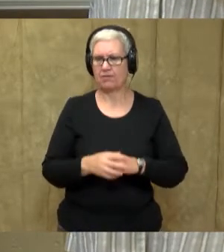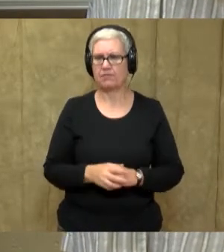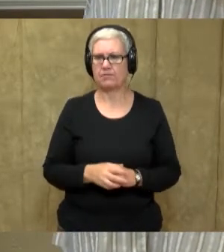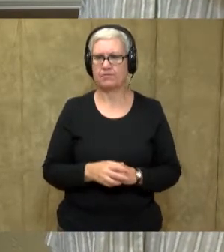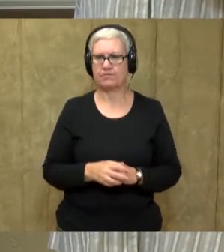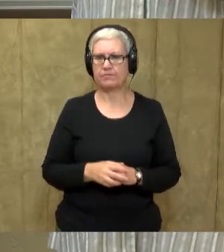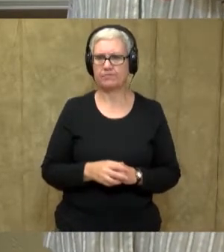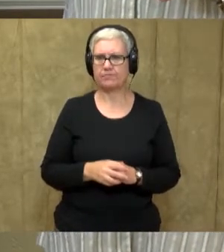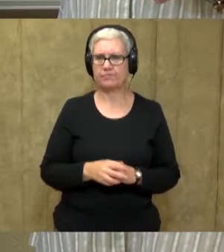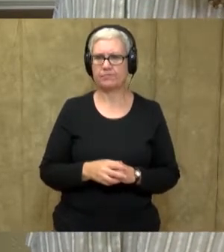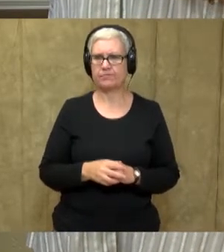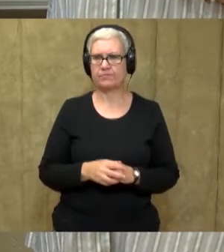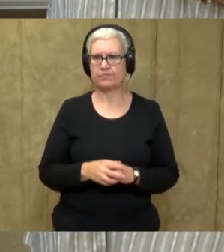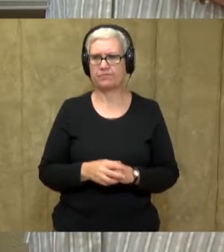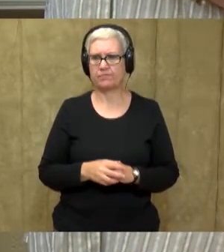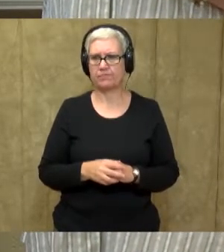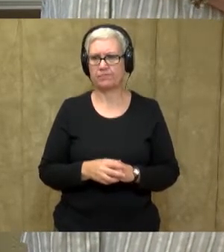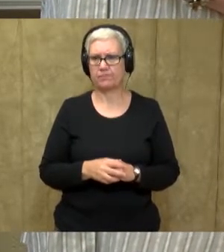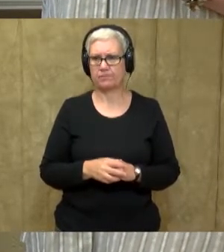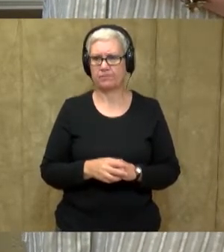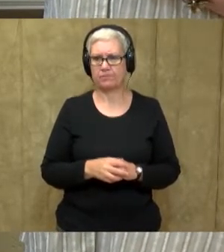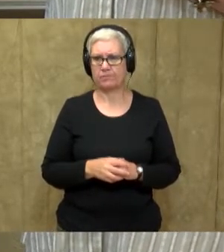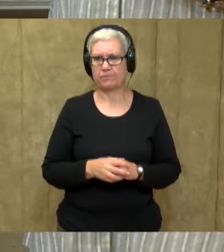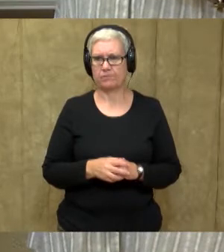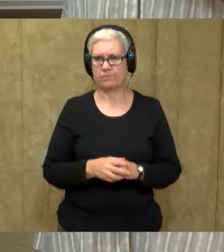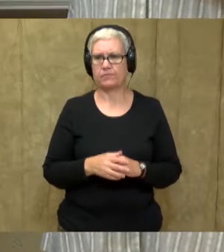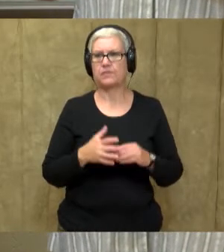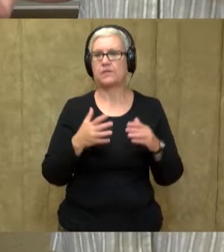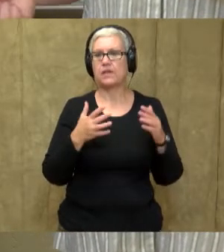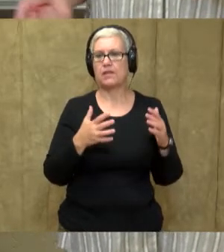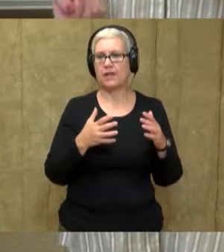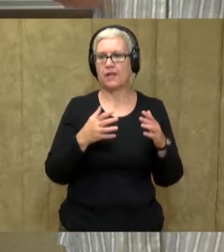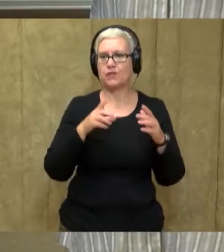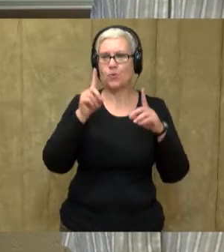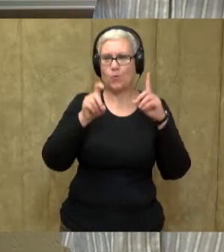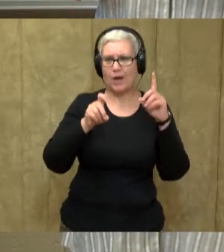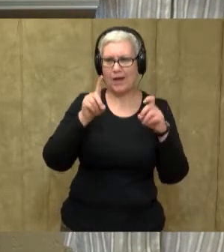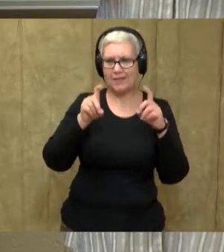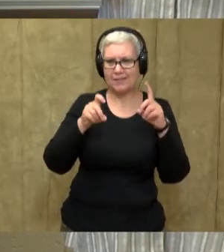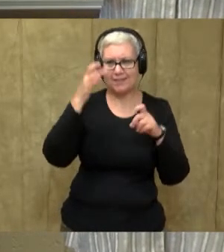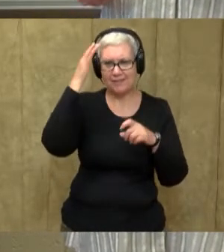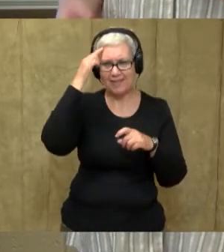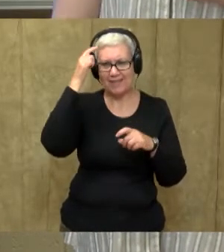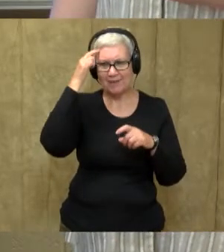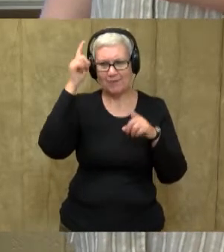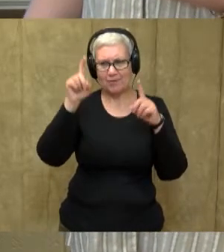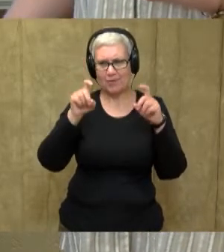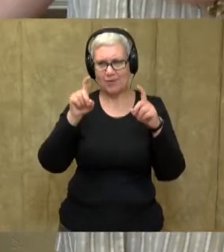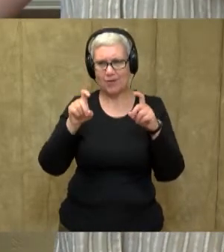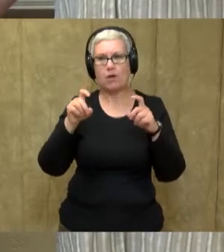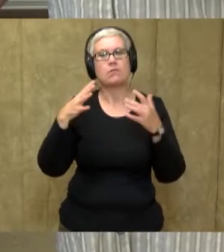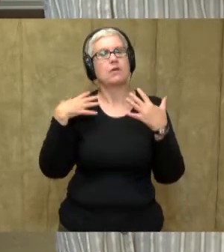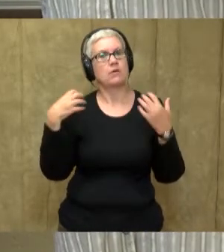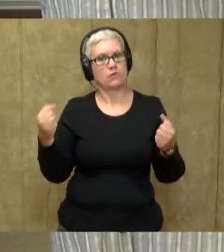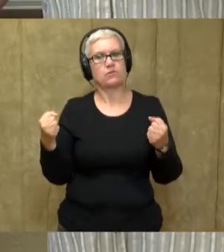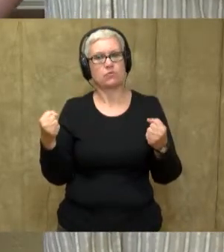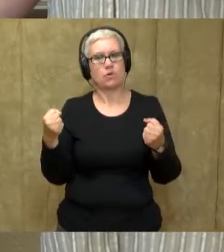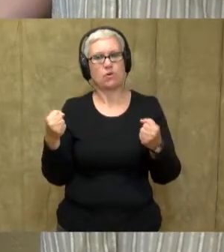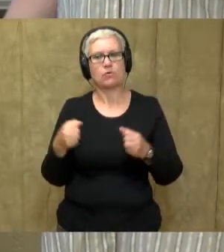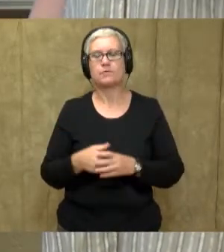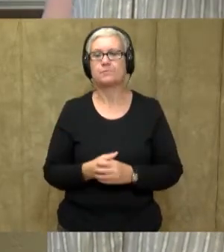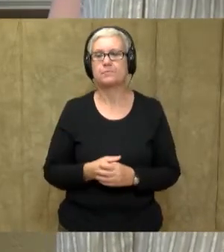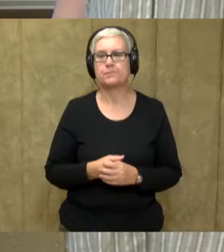The effect of these rhetorical devices is very strong. Again, enough